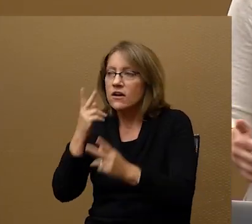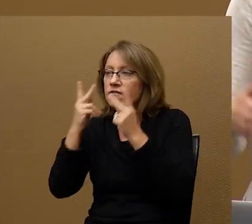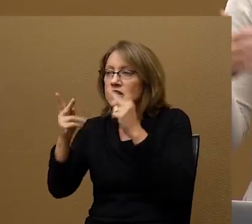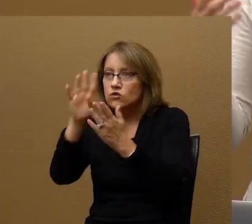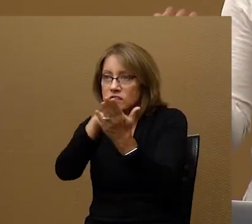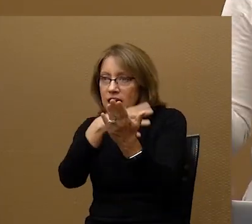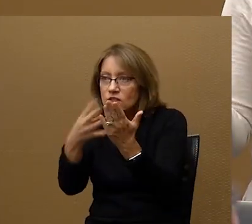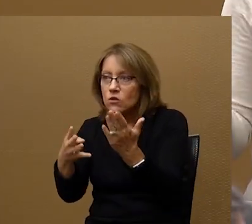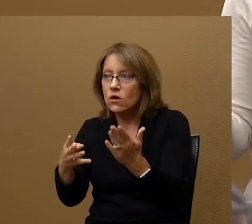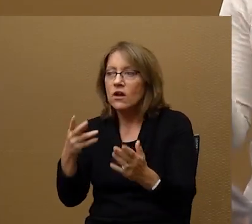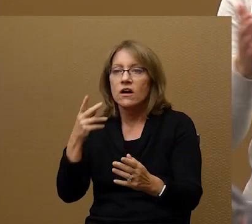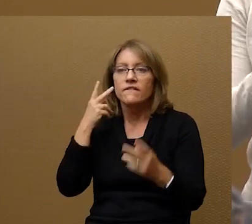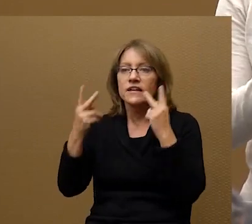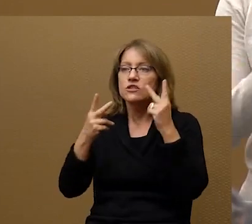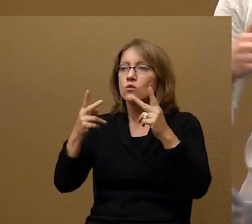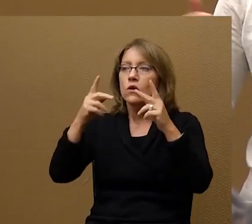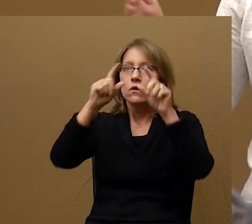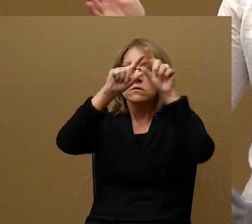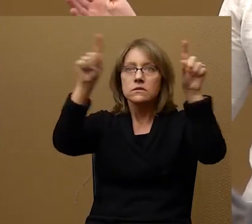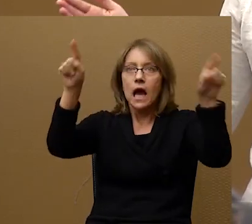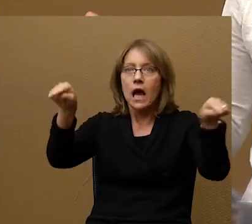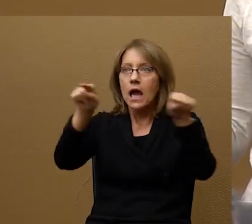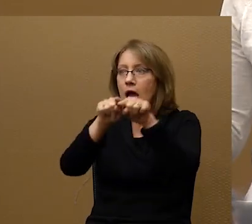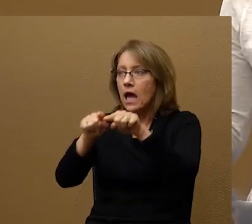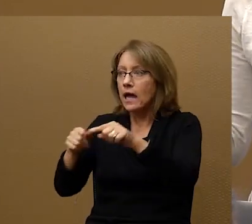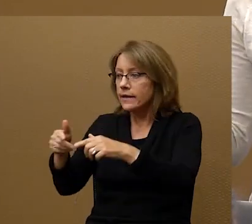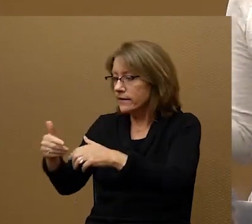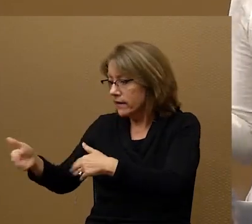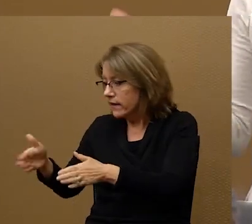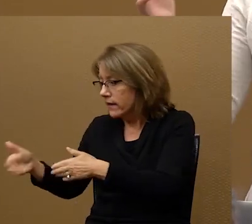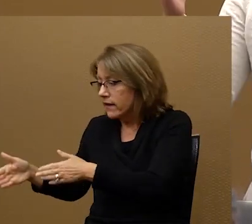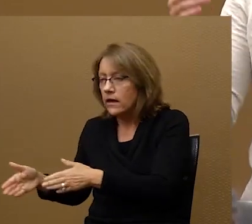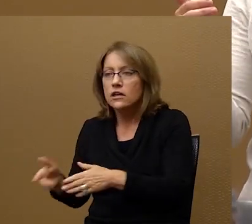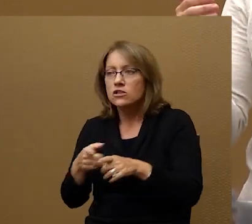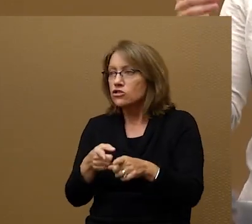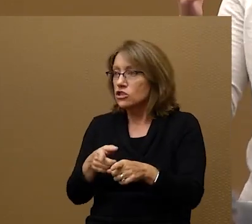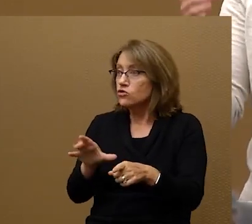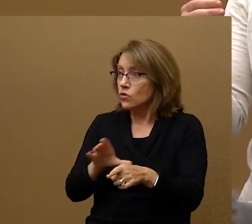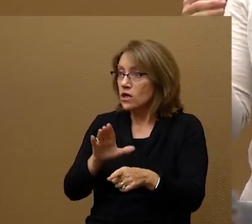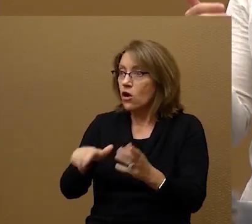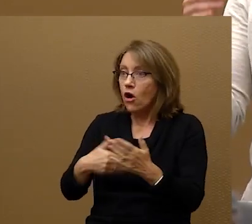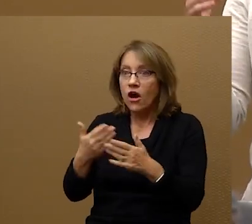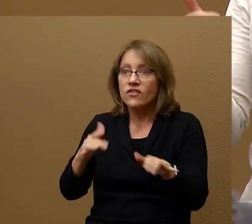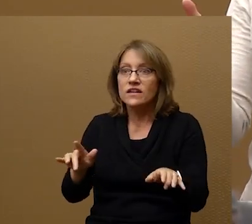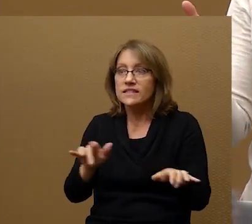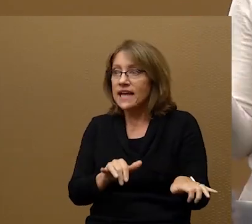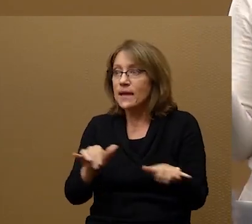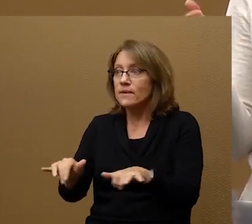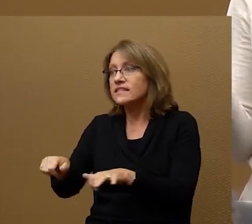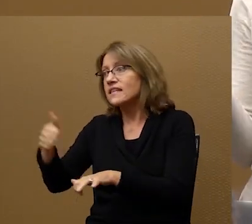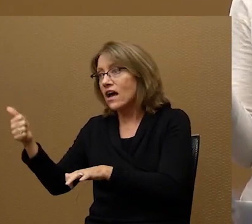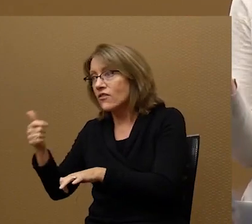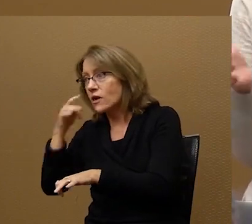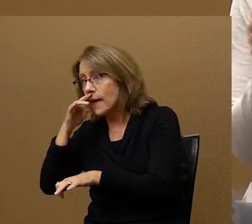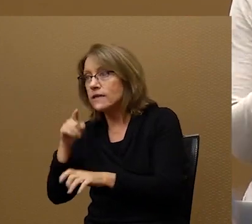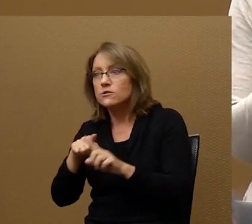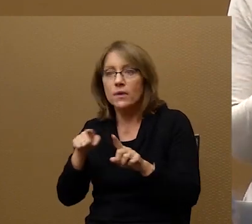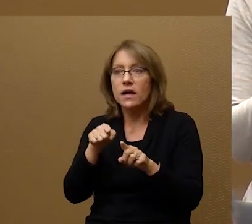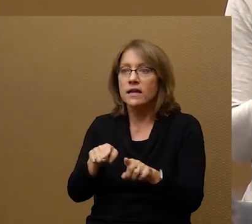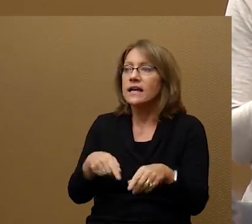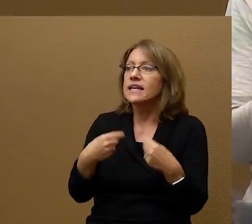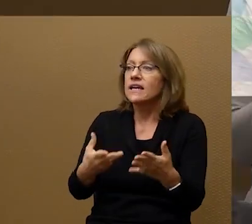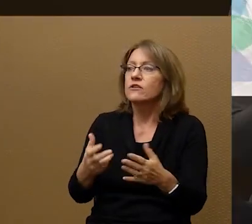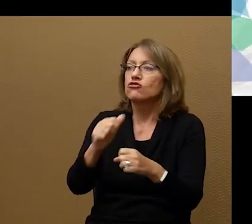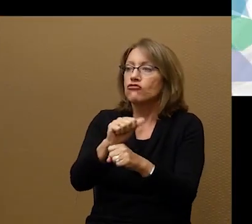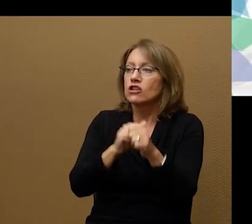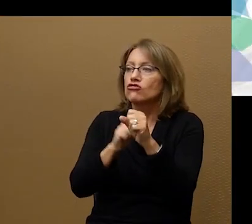structures. Basically doing the same things that all the other kids are doing, but just giving her that structure to reduce that